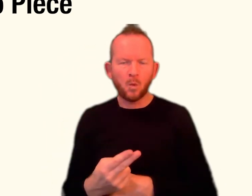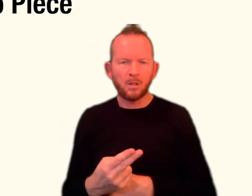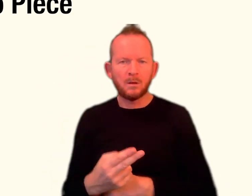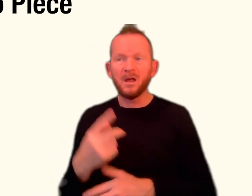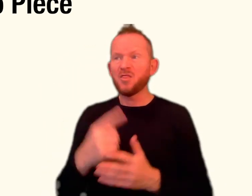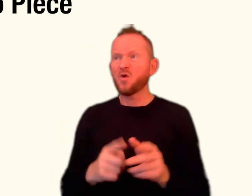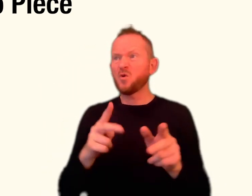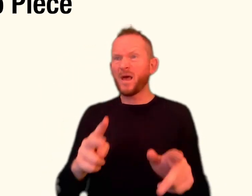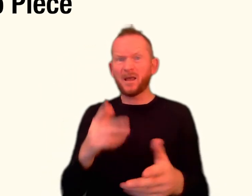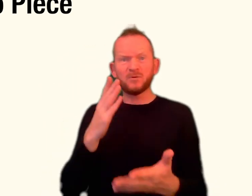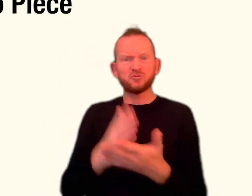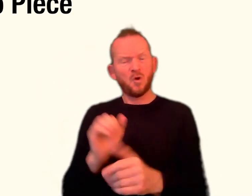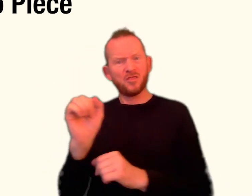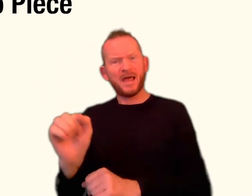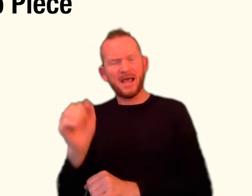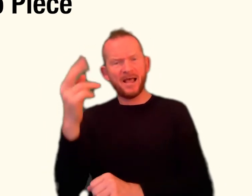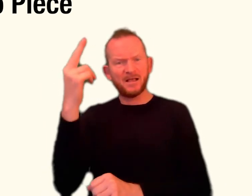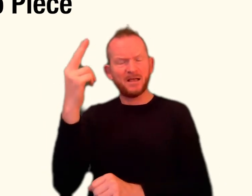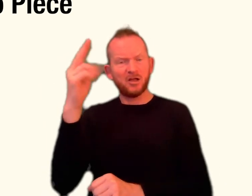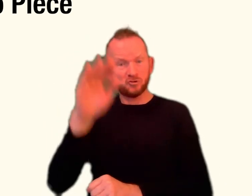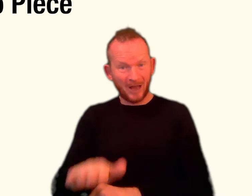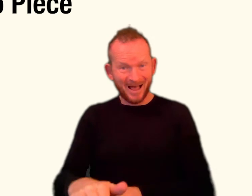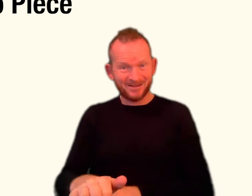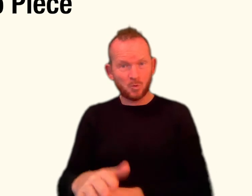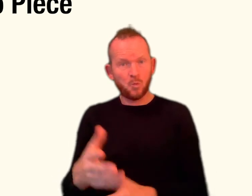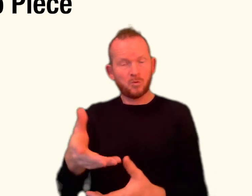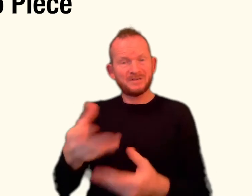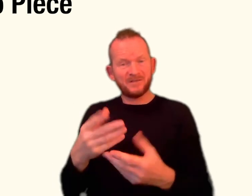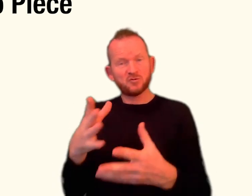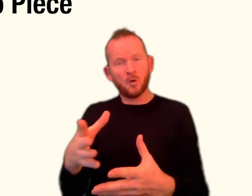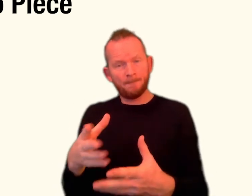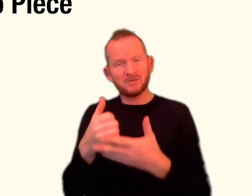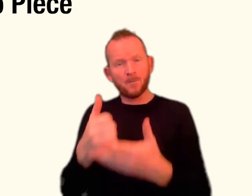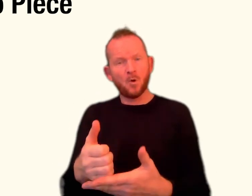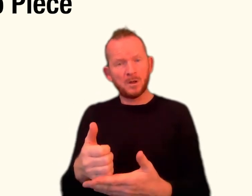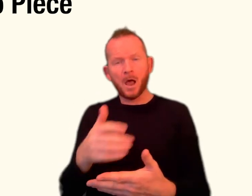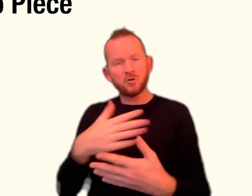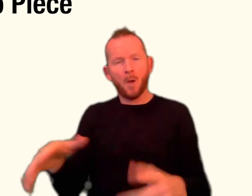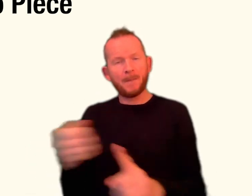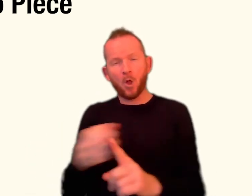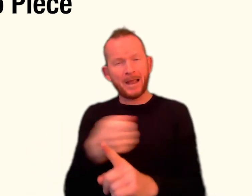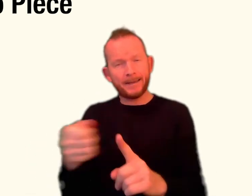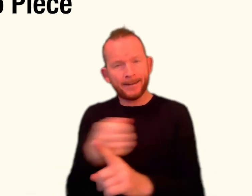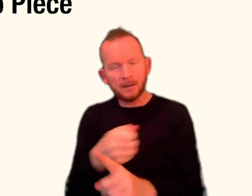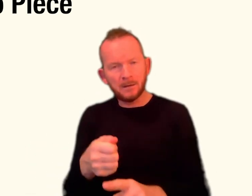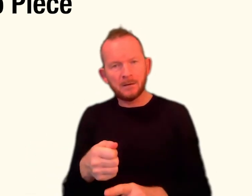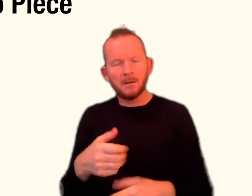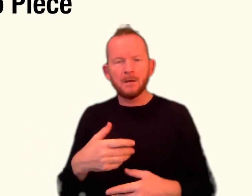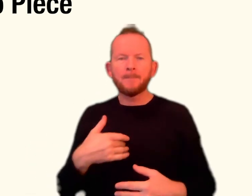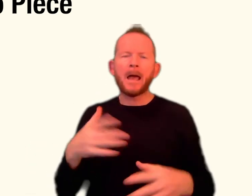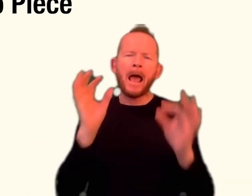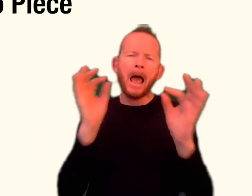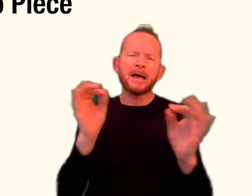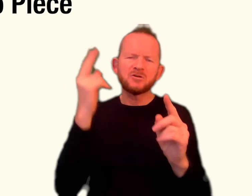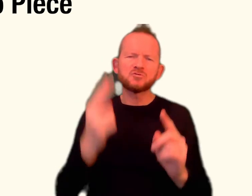they can be sure their child will get some sort of support and not be bullied. My ideal school would